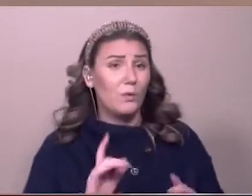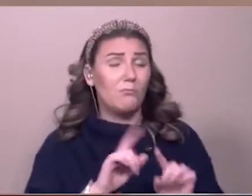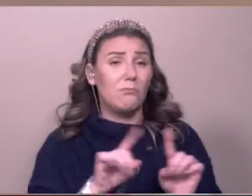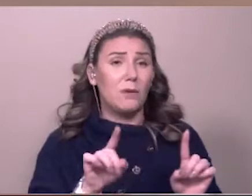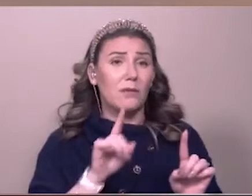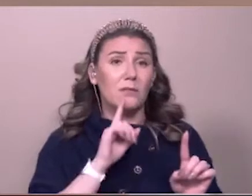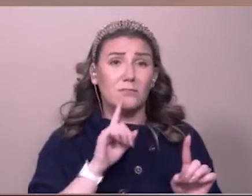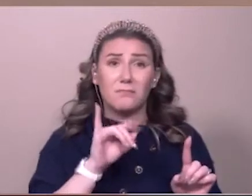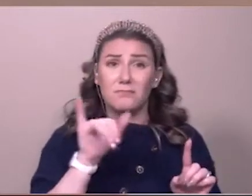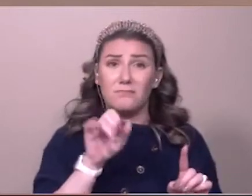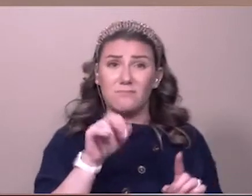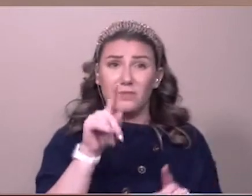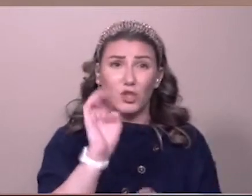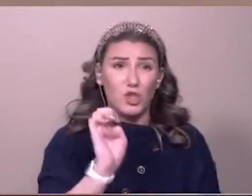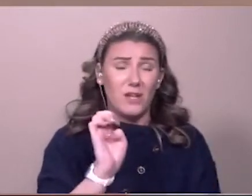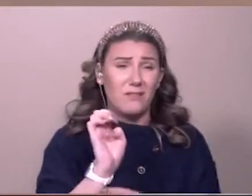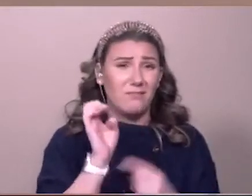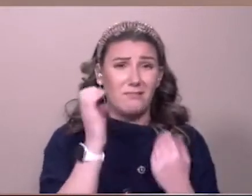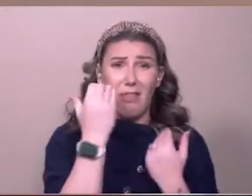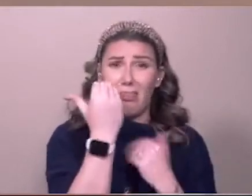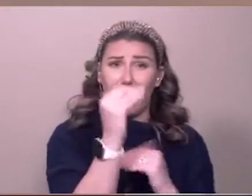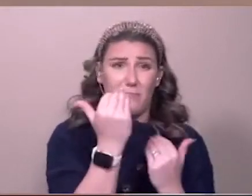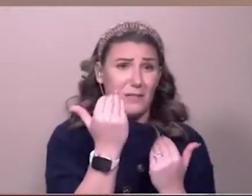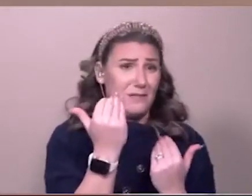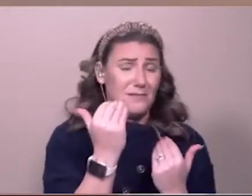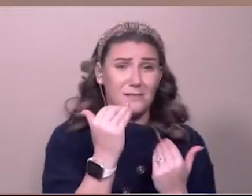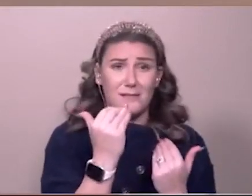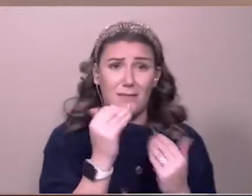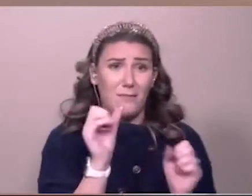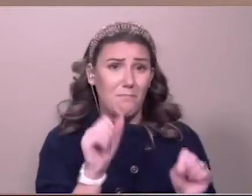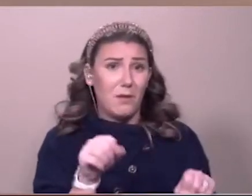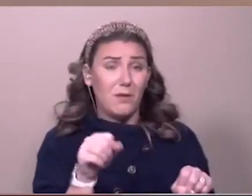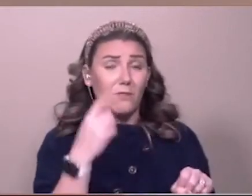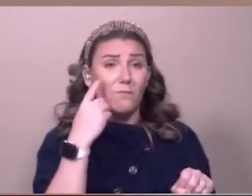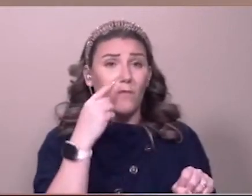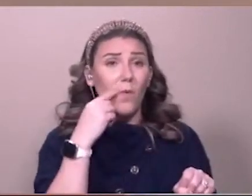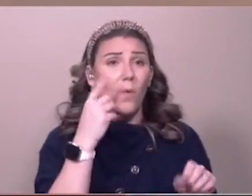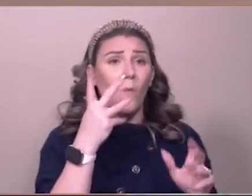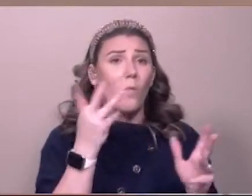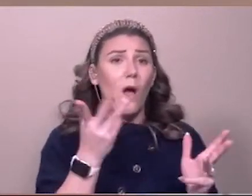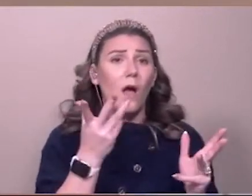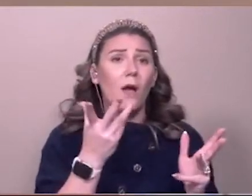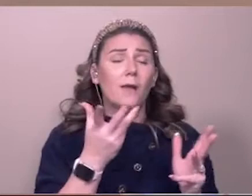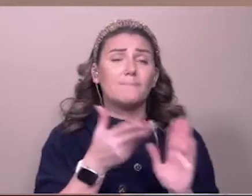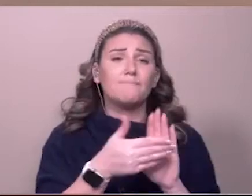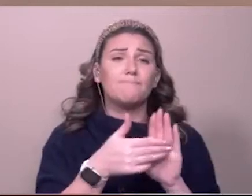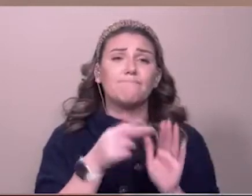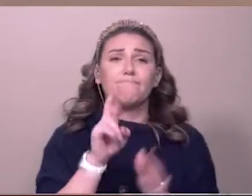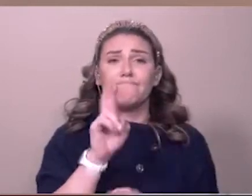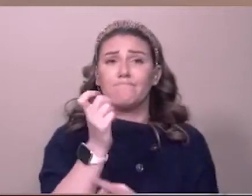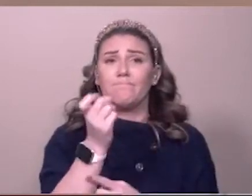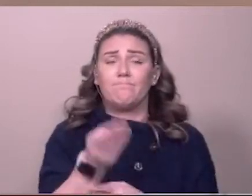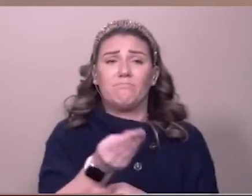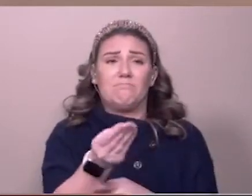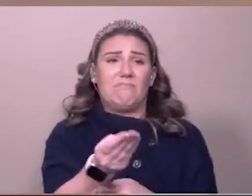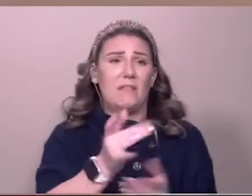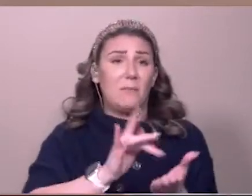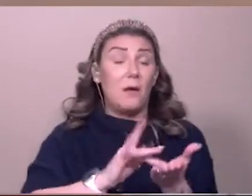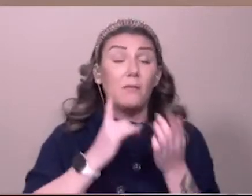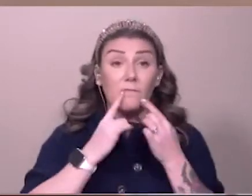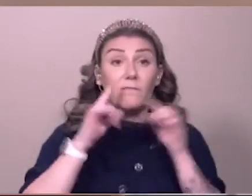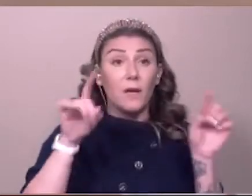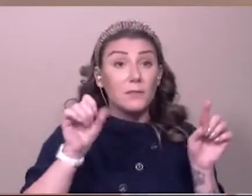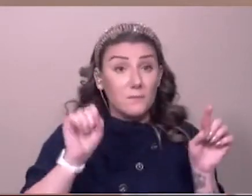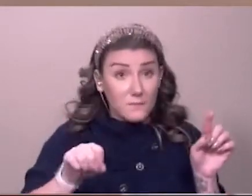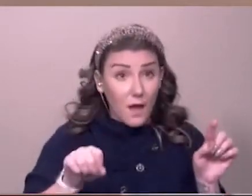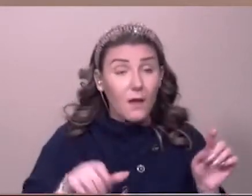Jackie, we're very limited in our ability to prescribe those drugs. They are effective. They do work.